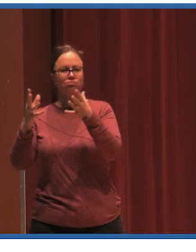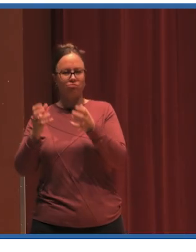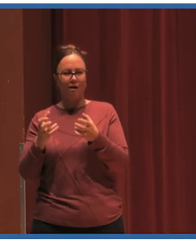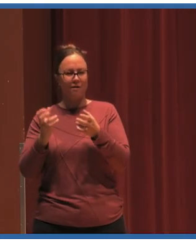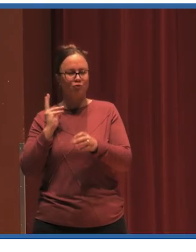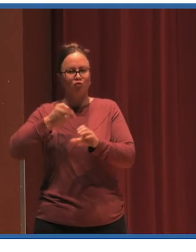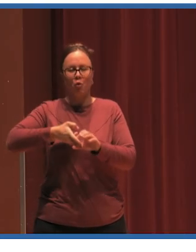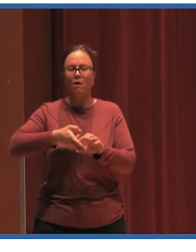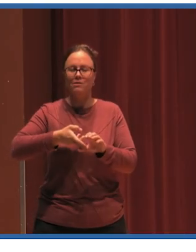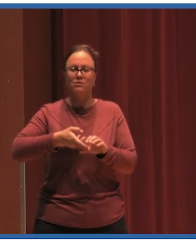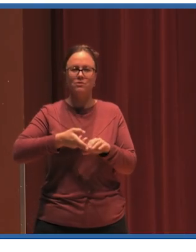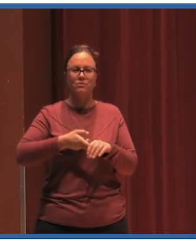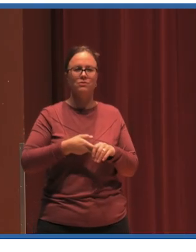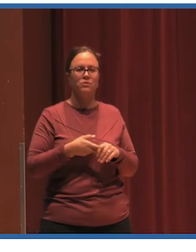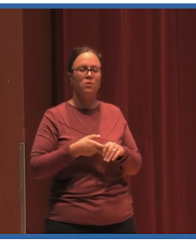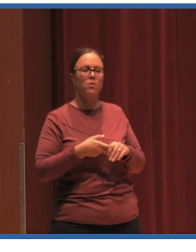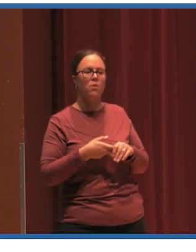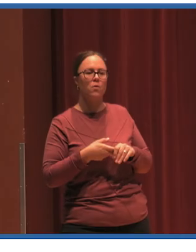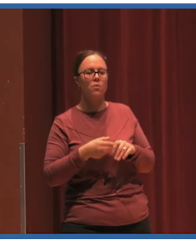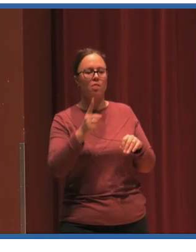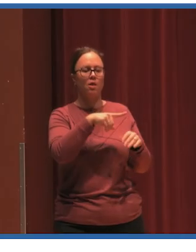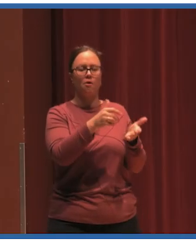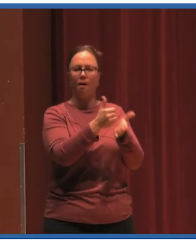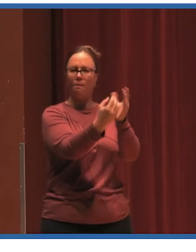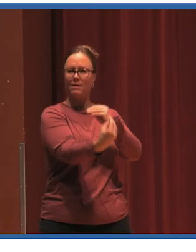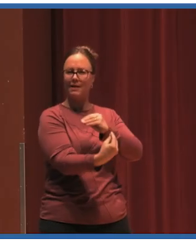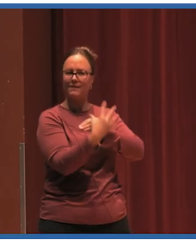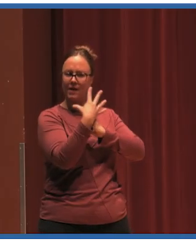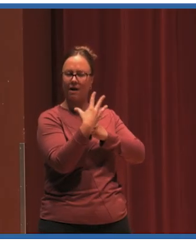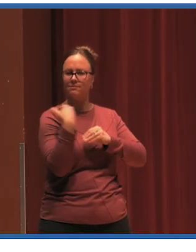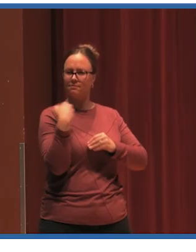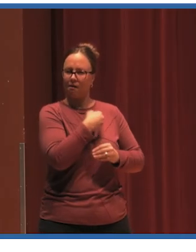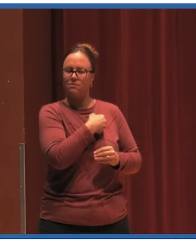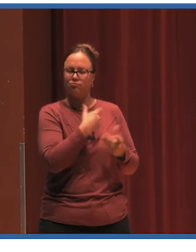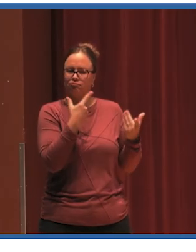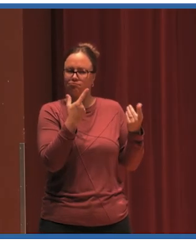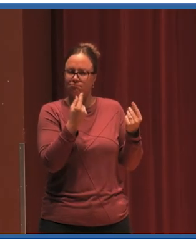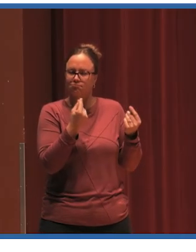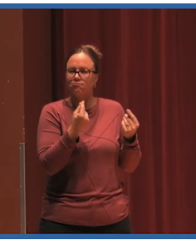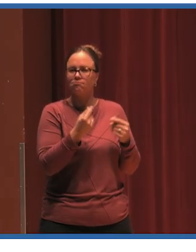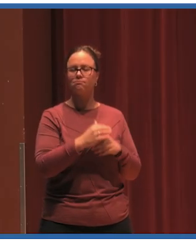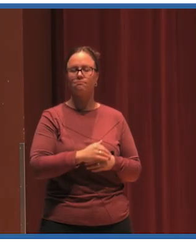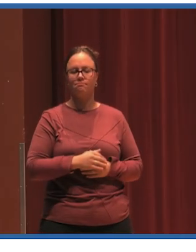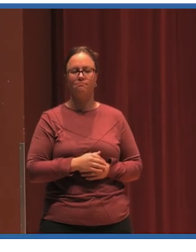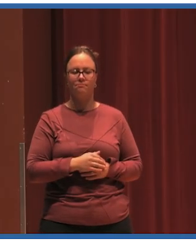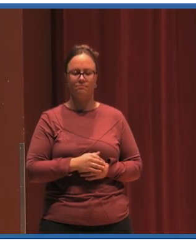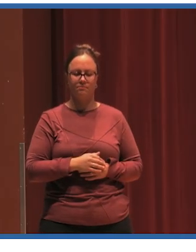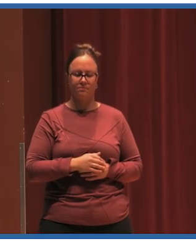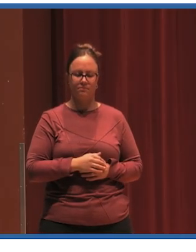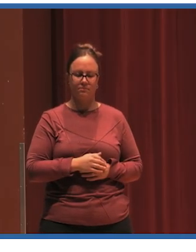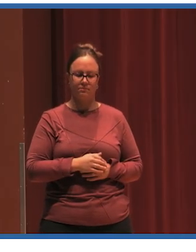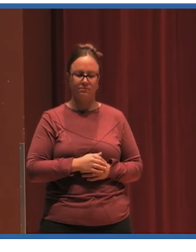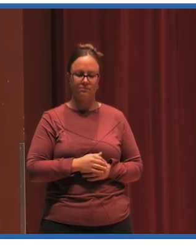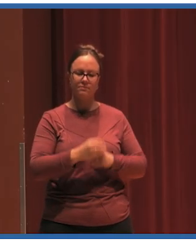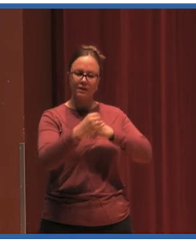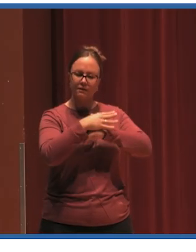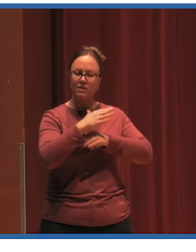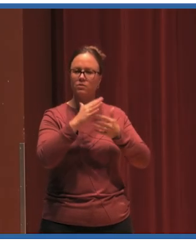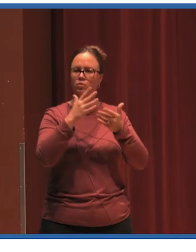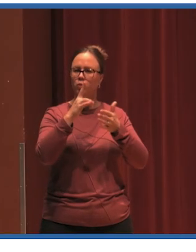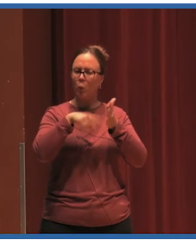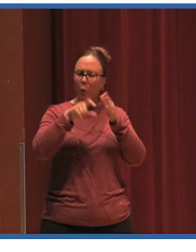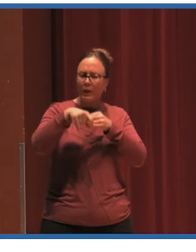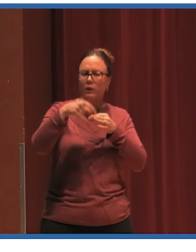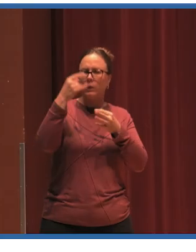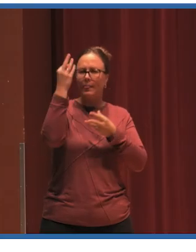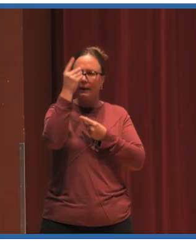So we are being advised through Holden by some great experts in terms of where we can look and what we need to think